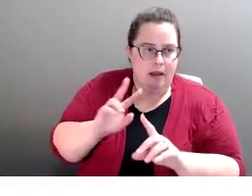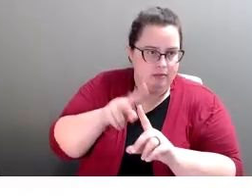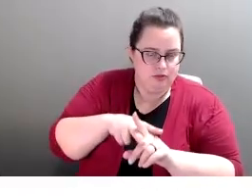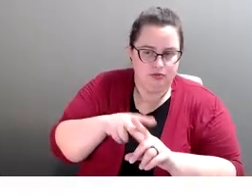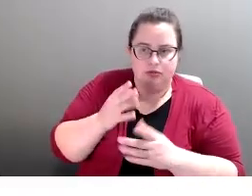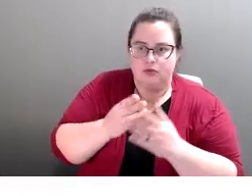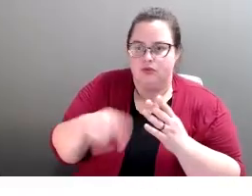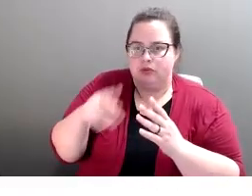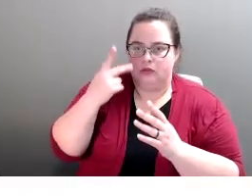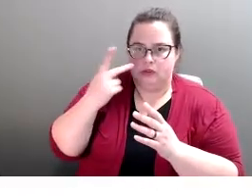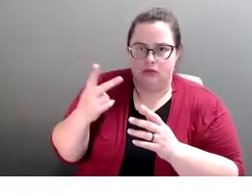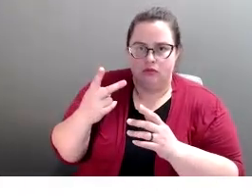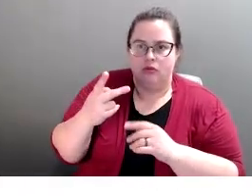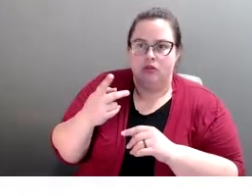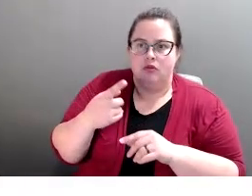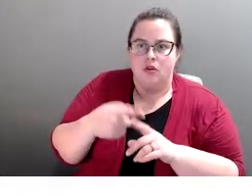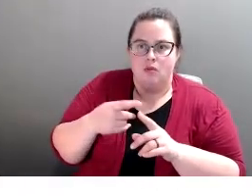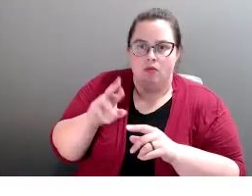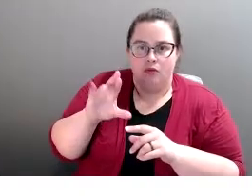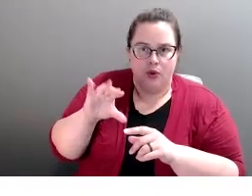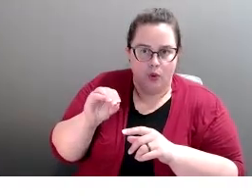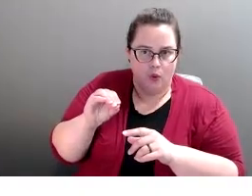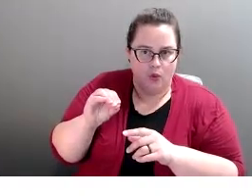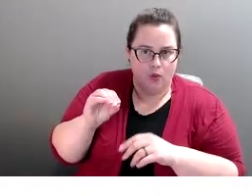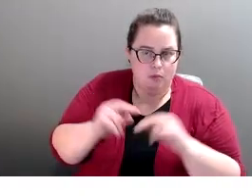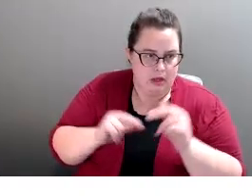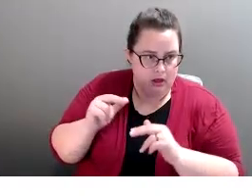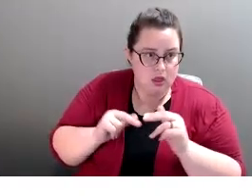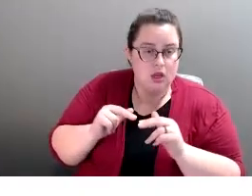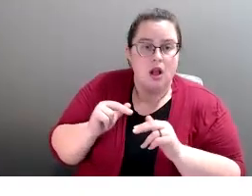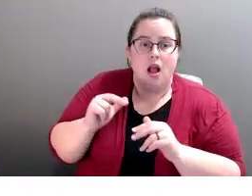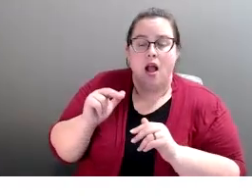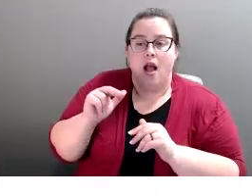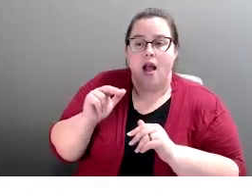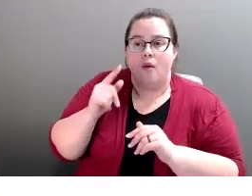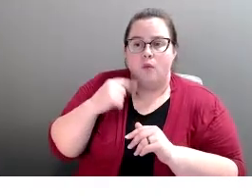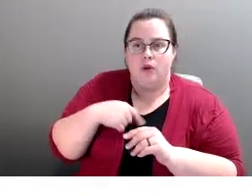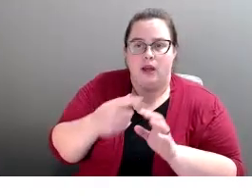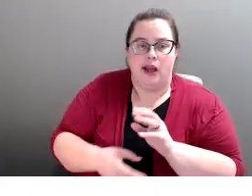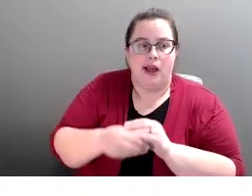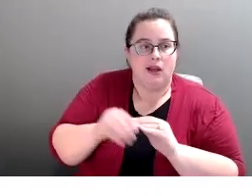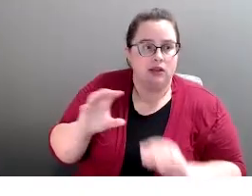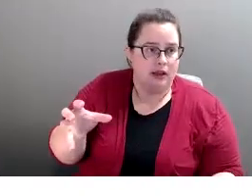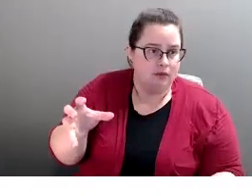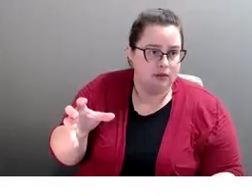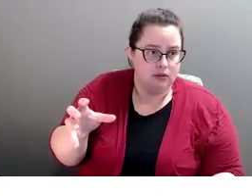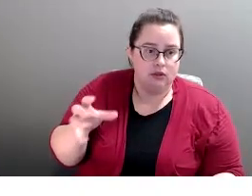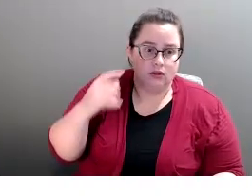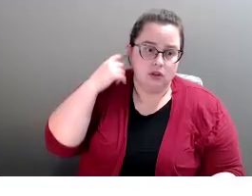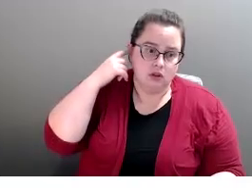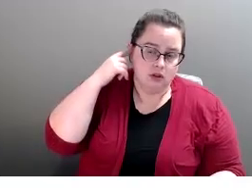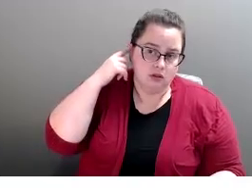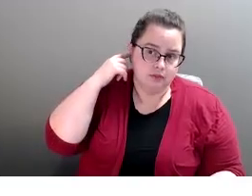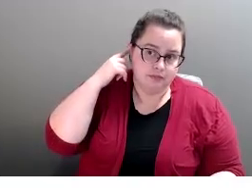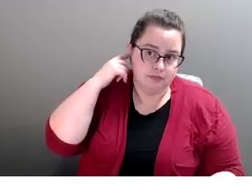seen this from what Reels built, and what we did was we ended up adding it into Canvas through